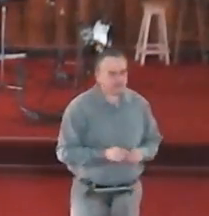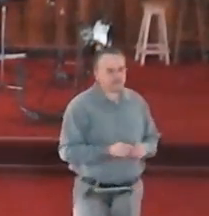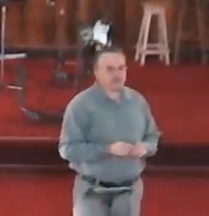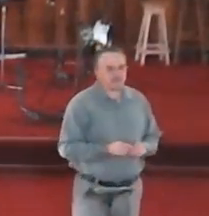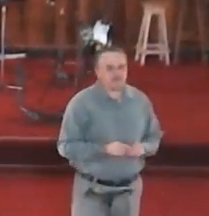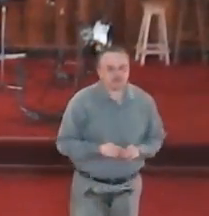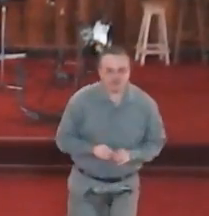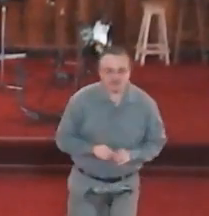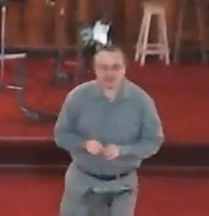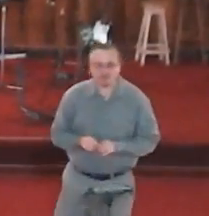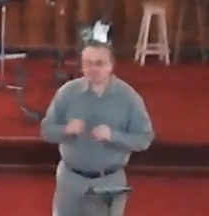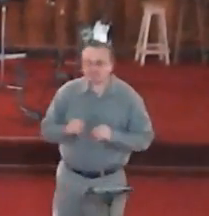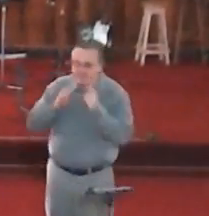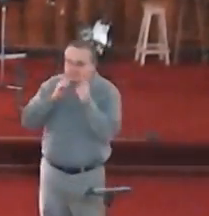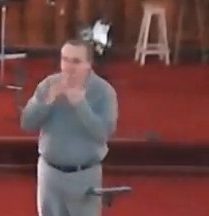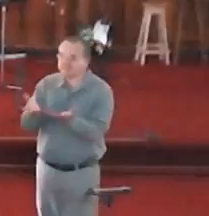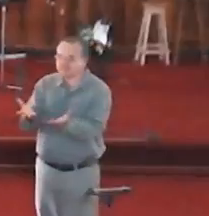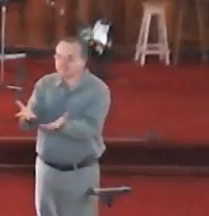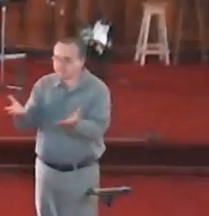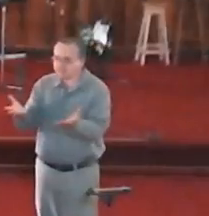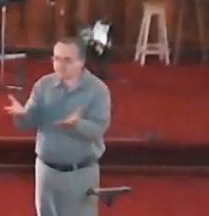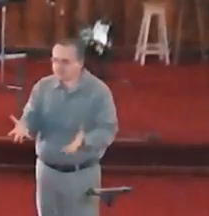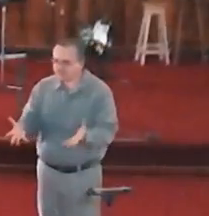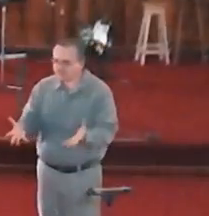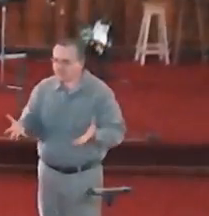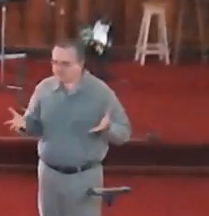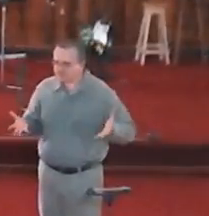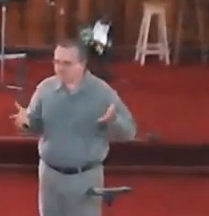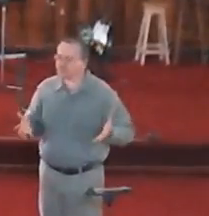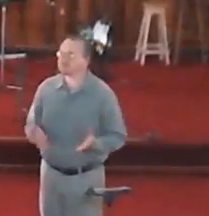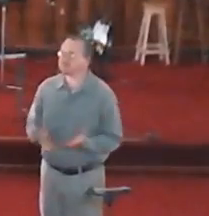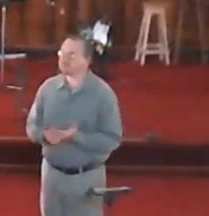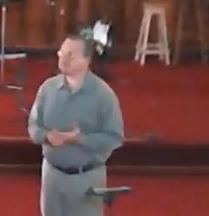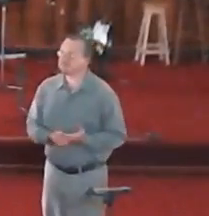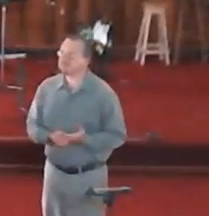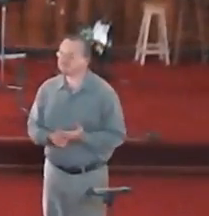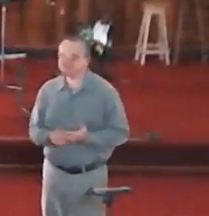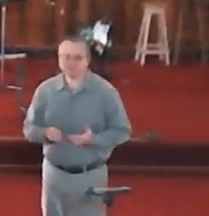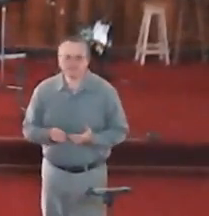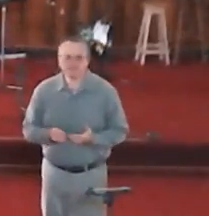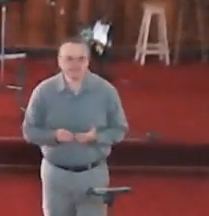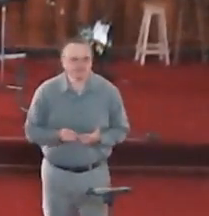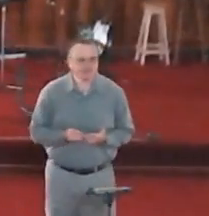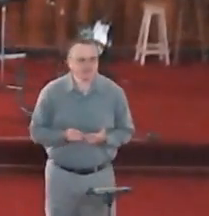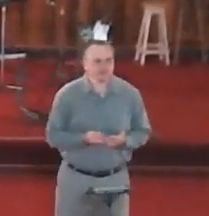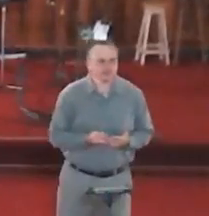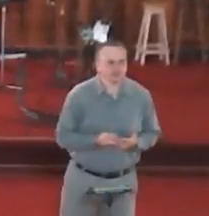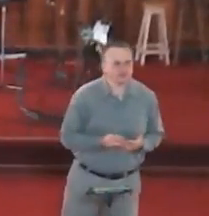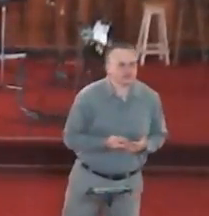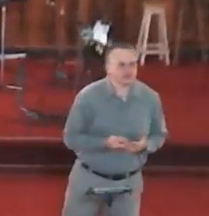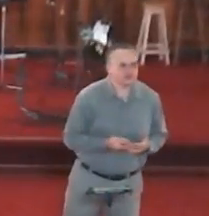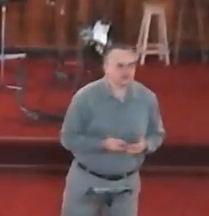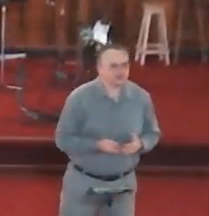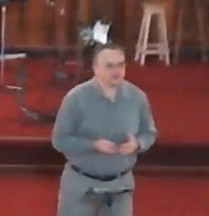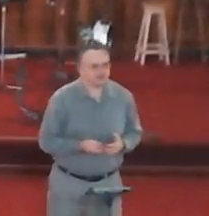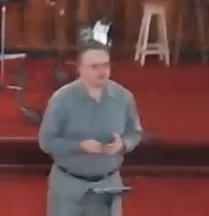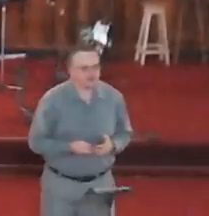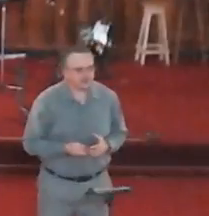reality. A veces hay que decir las cosas que son. And by that I mean that sometimes you do need to say